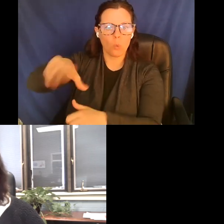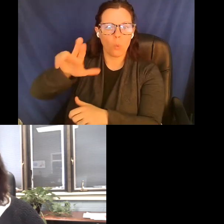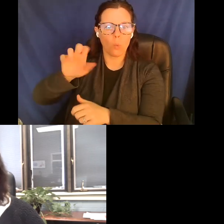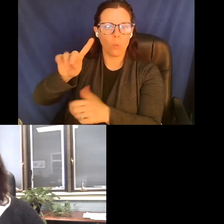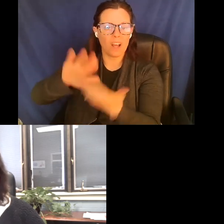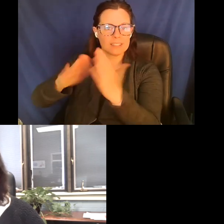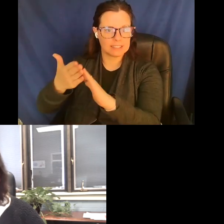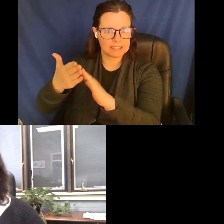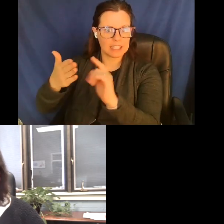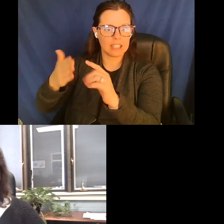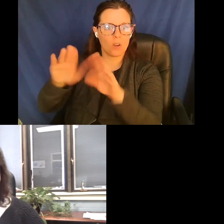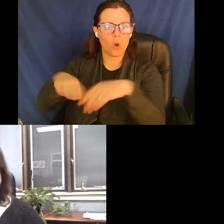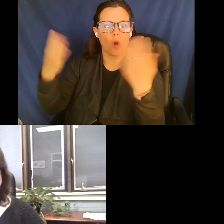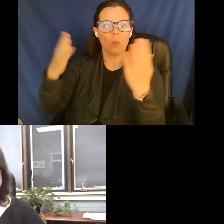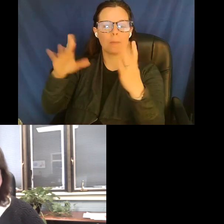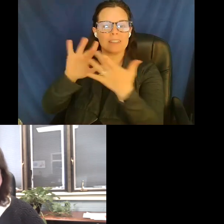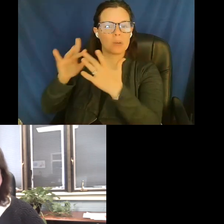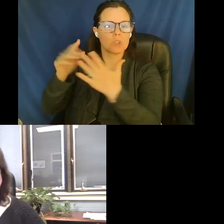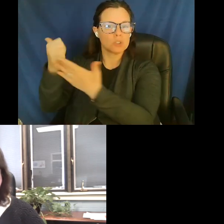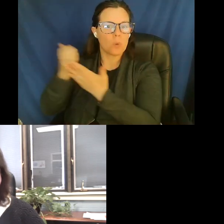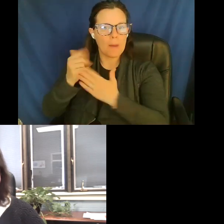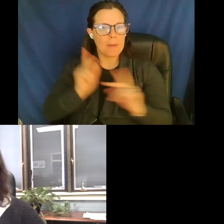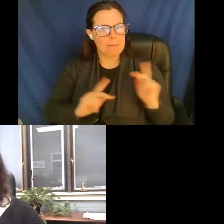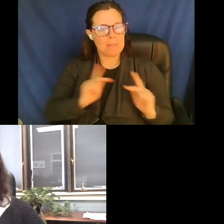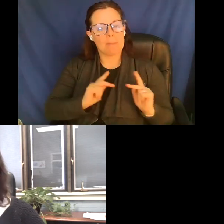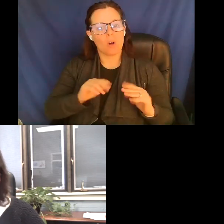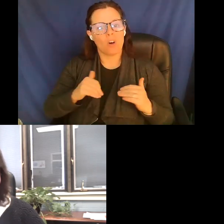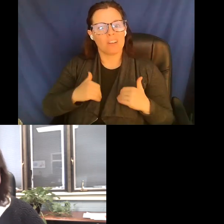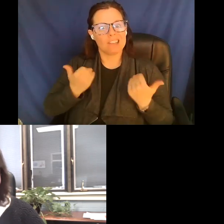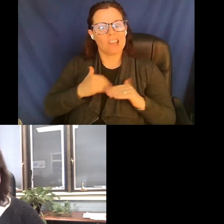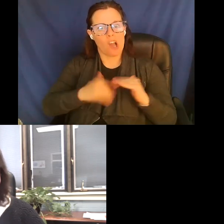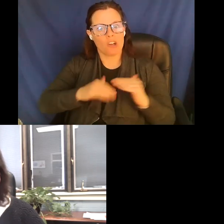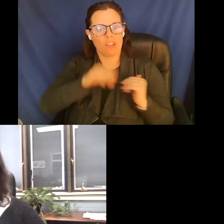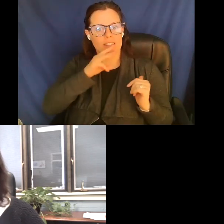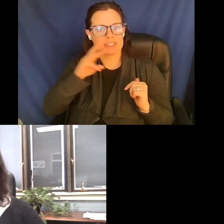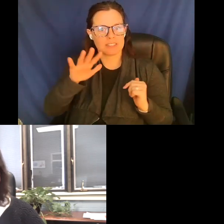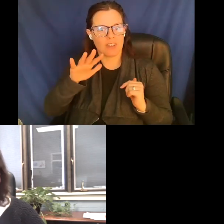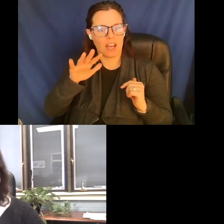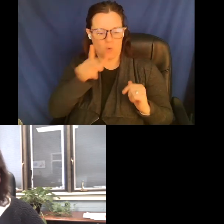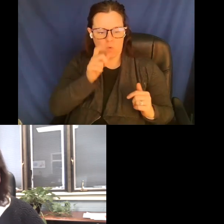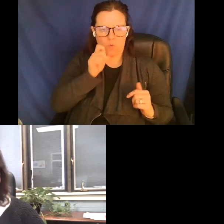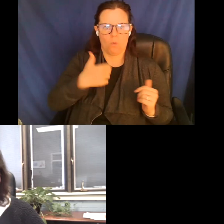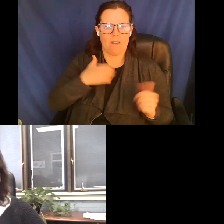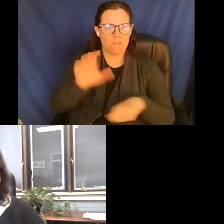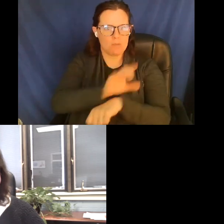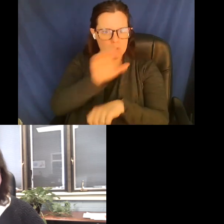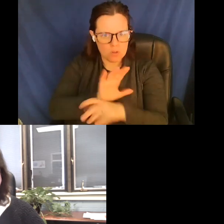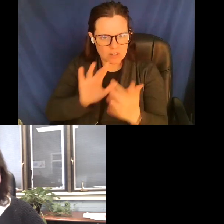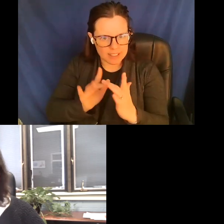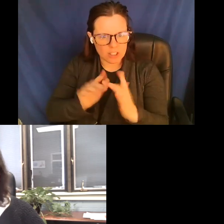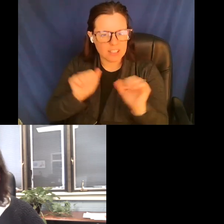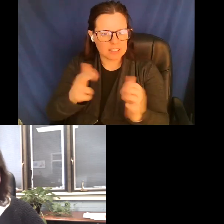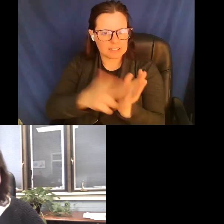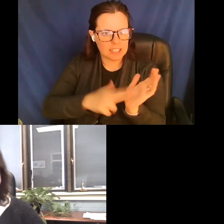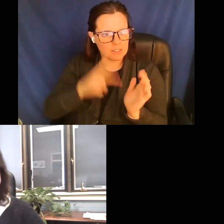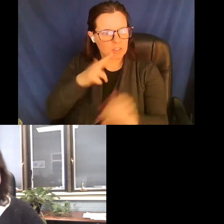than 65 who do not have access to a computer or the internet to sign up for a vaccination. Here with us